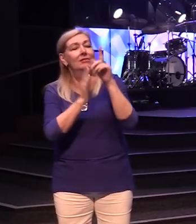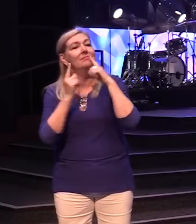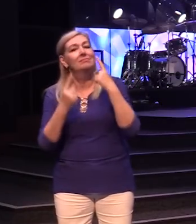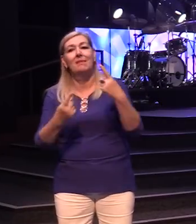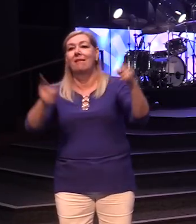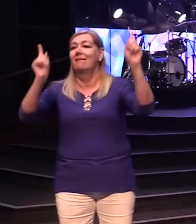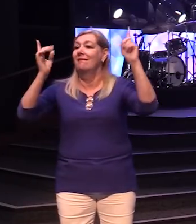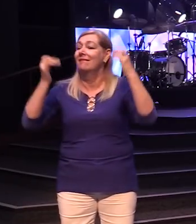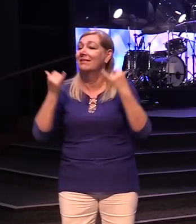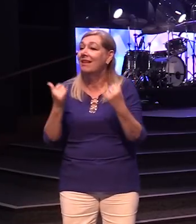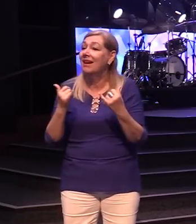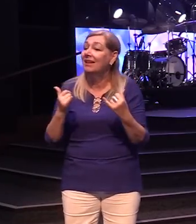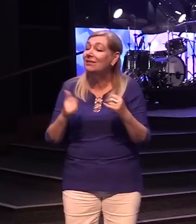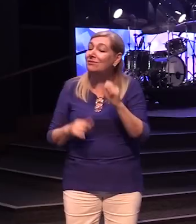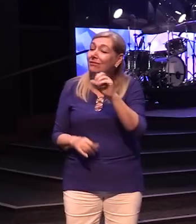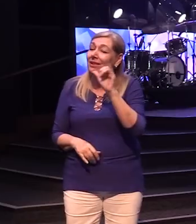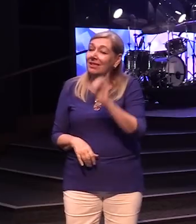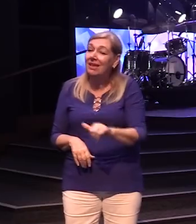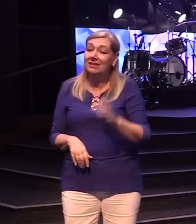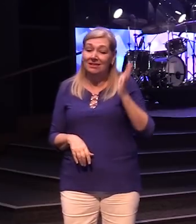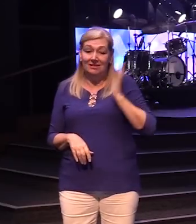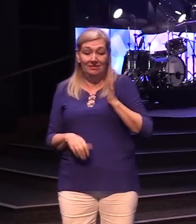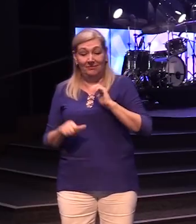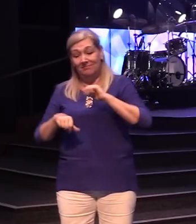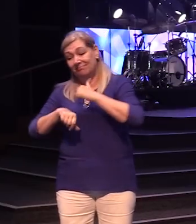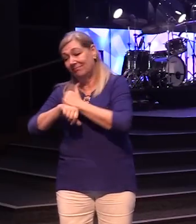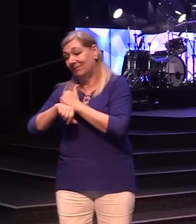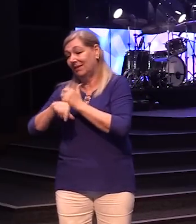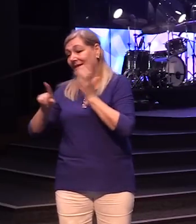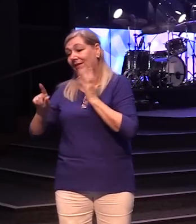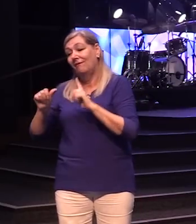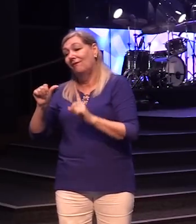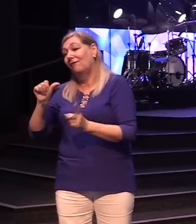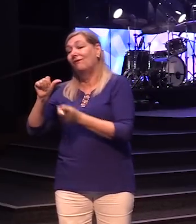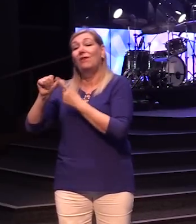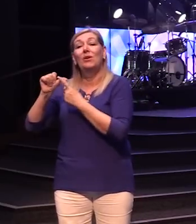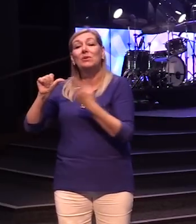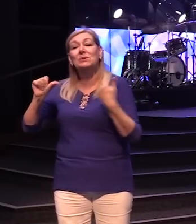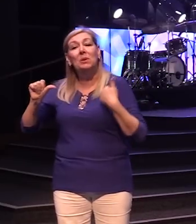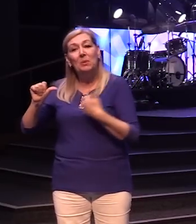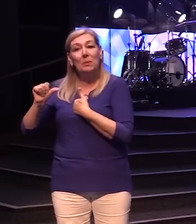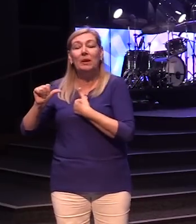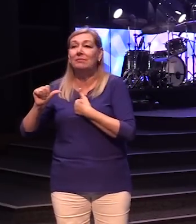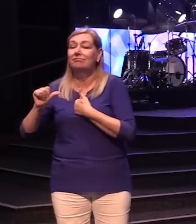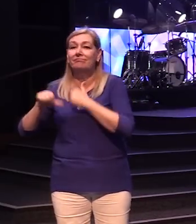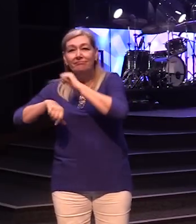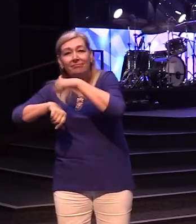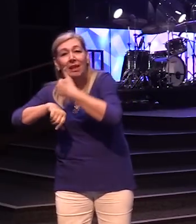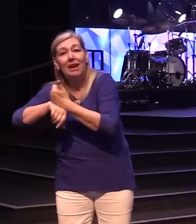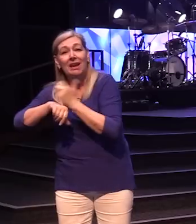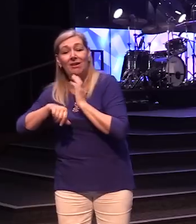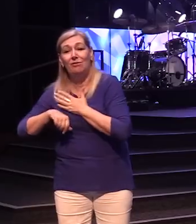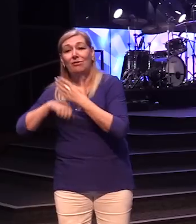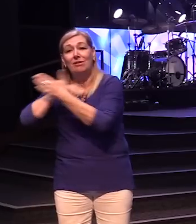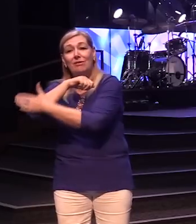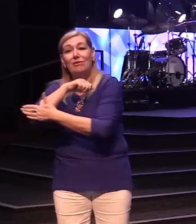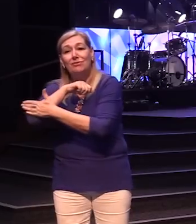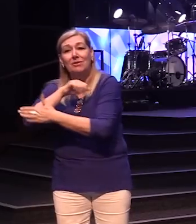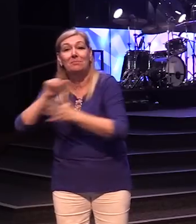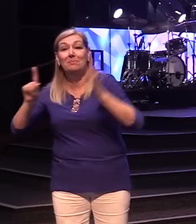This fundamental bedrock truth upon which the nation exists